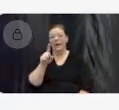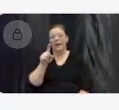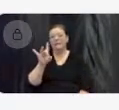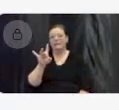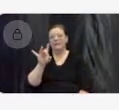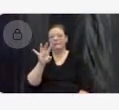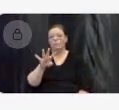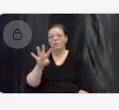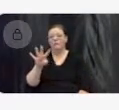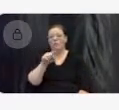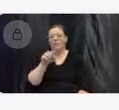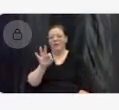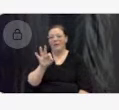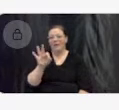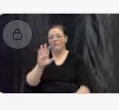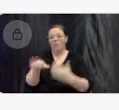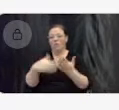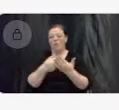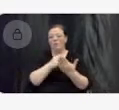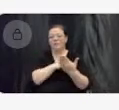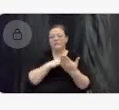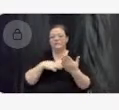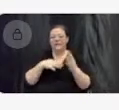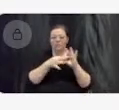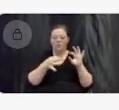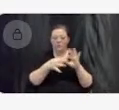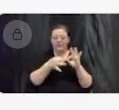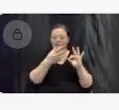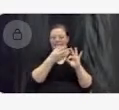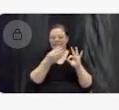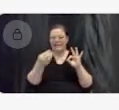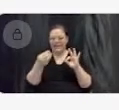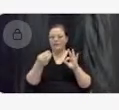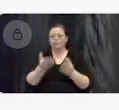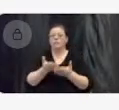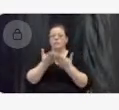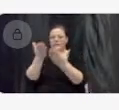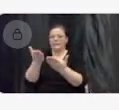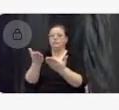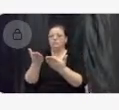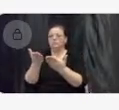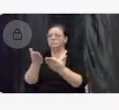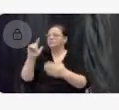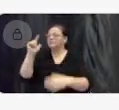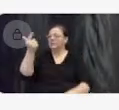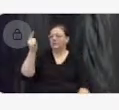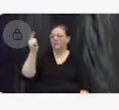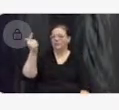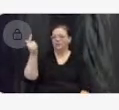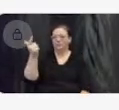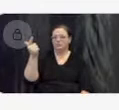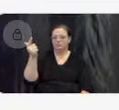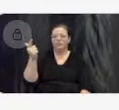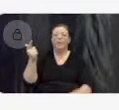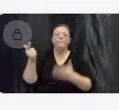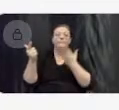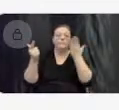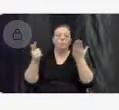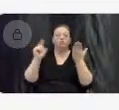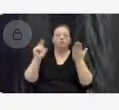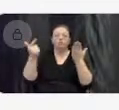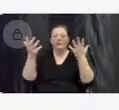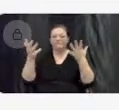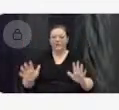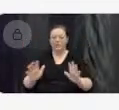1S1844F with all staff comments and recommendations. Second. All right, we have a motion and a second for